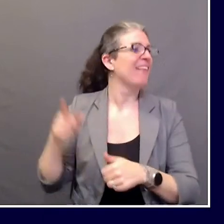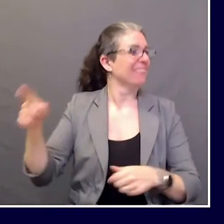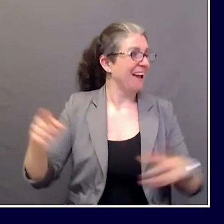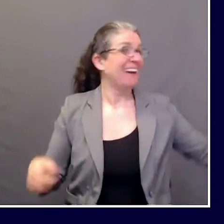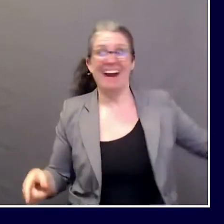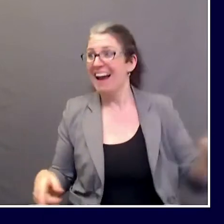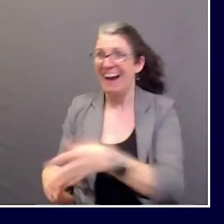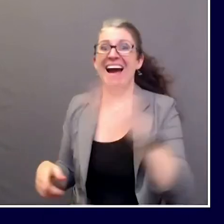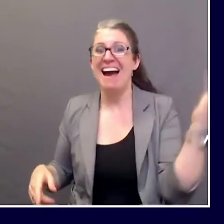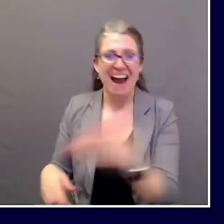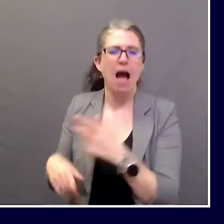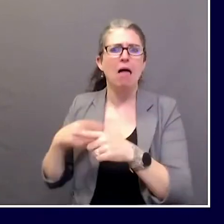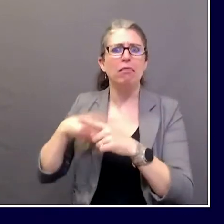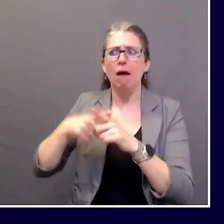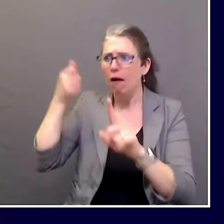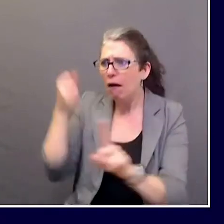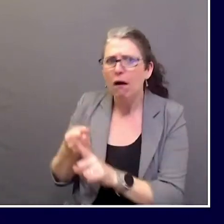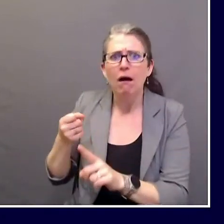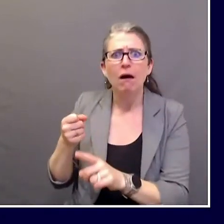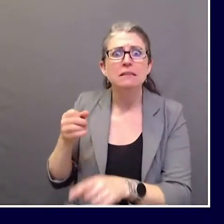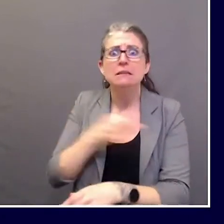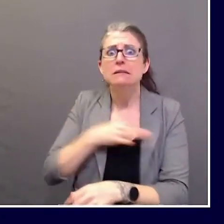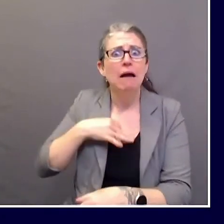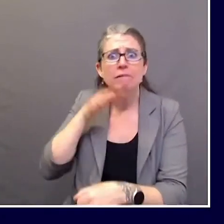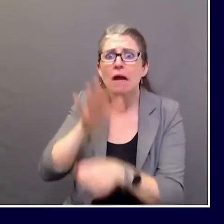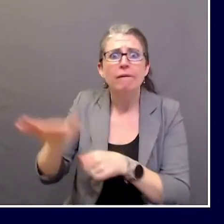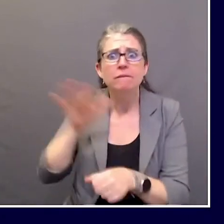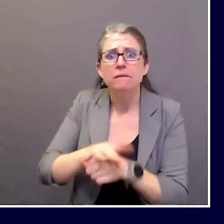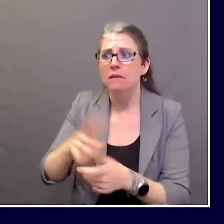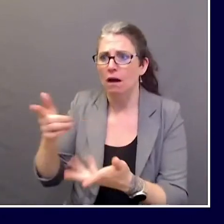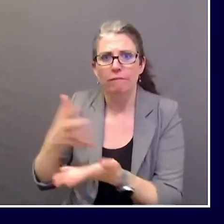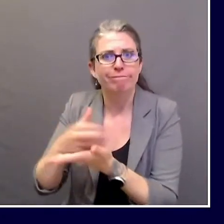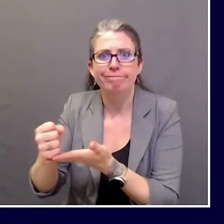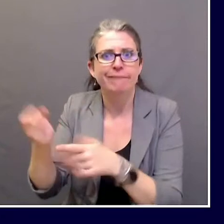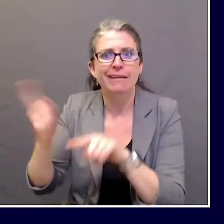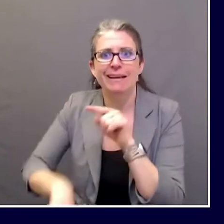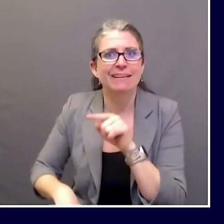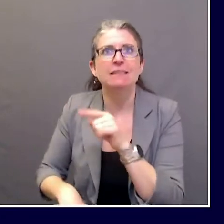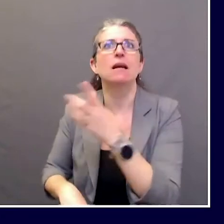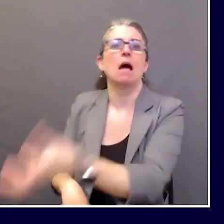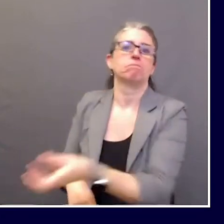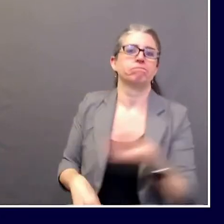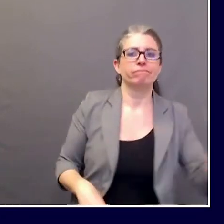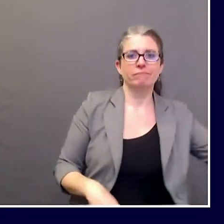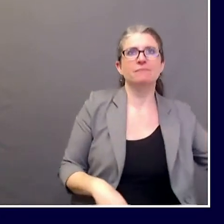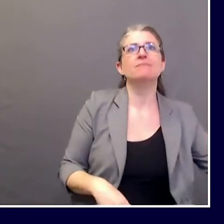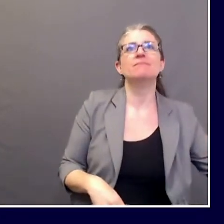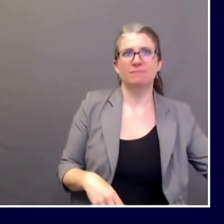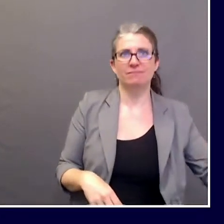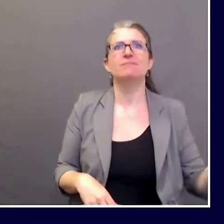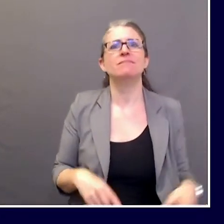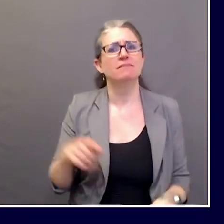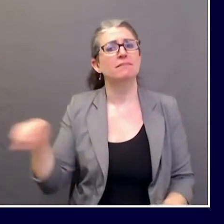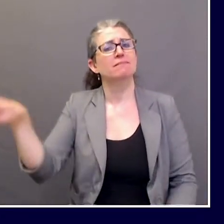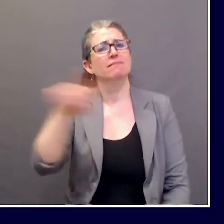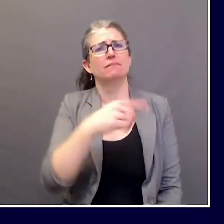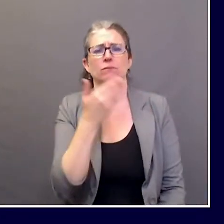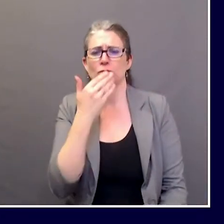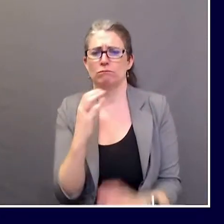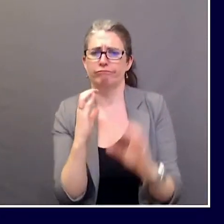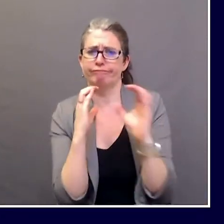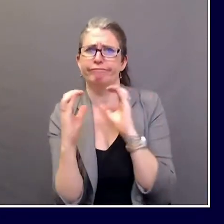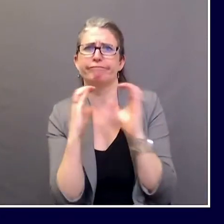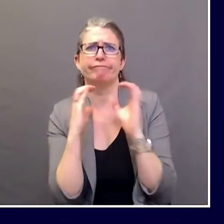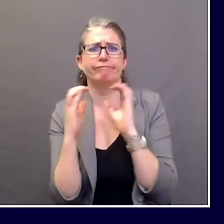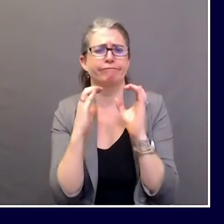not asking any clinic to cancel appointments with Moderna or Pfizer in order to make up for the J&J vaccine, but